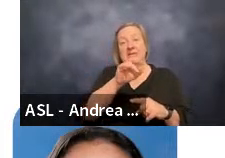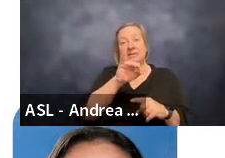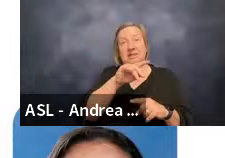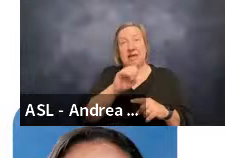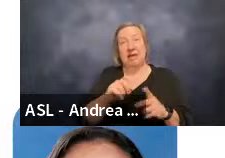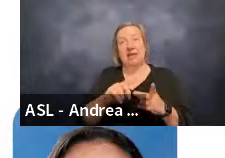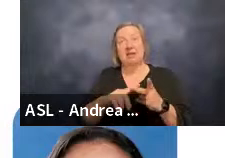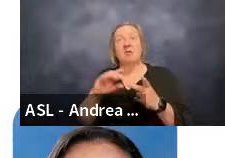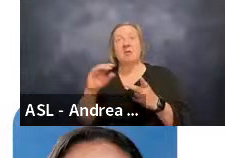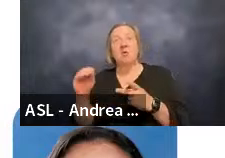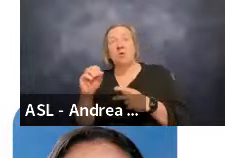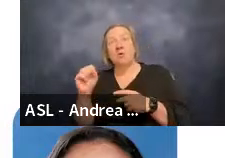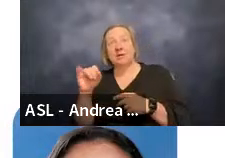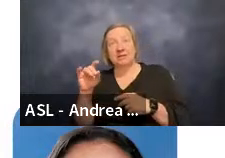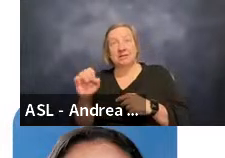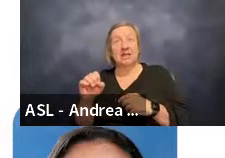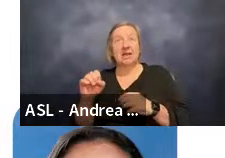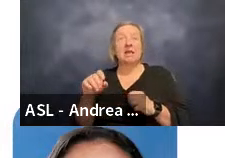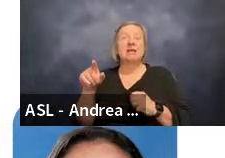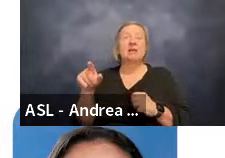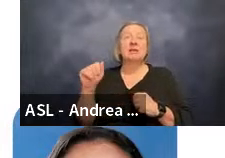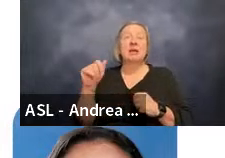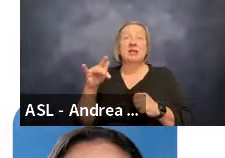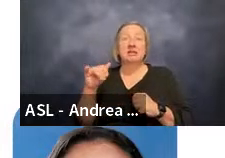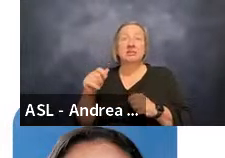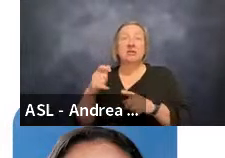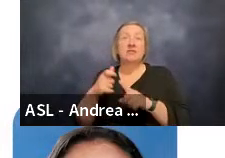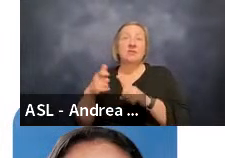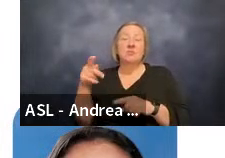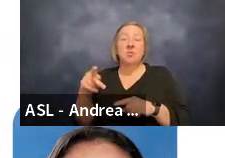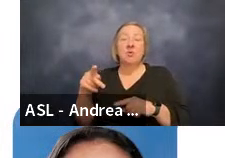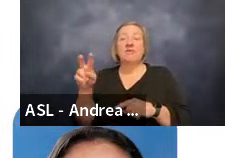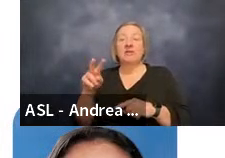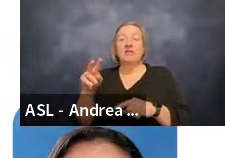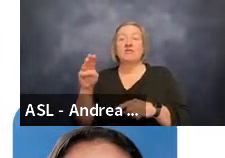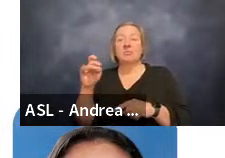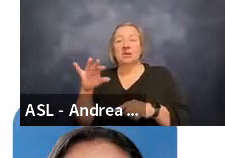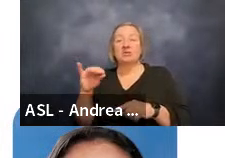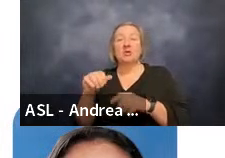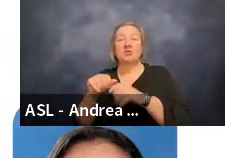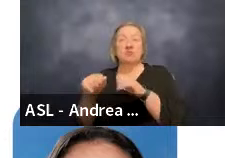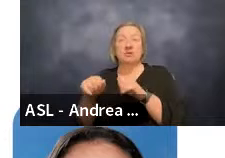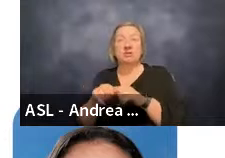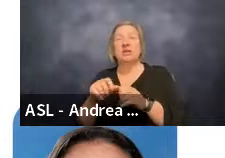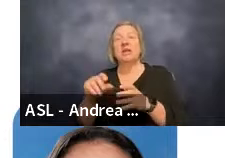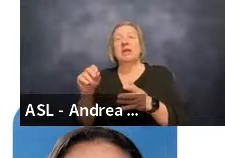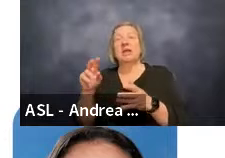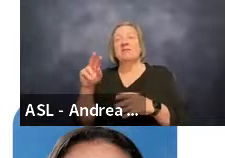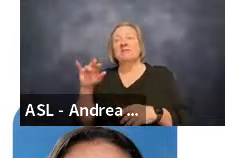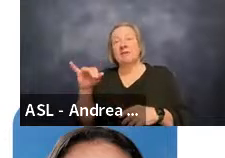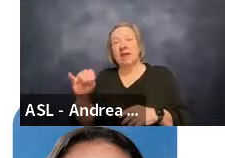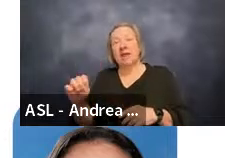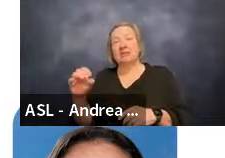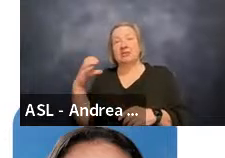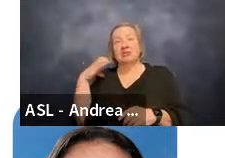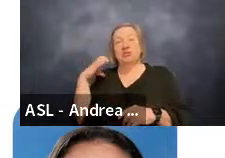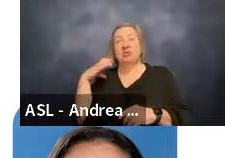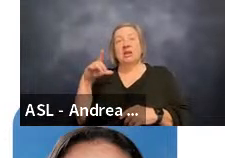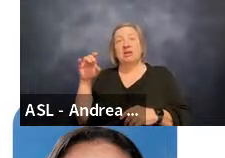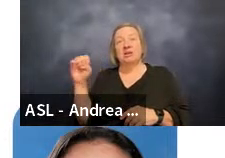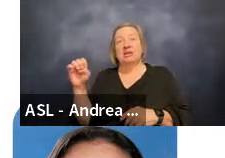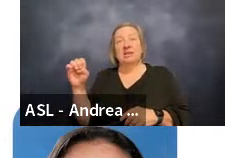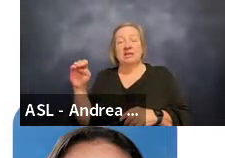we have Alicia Chapman, who is from the Portland-Vancouver metro region, and then our Vice Chair of the Transportation Commission, Lee